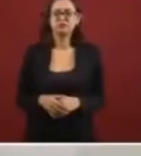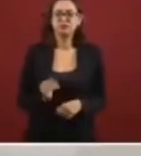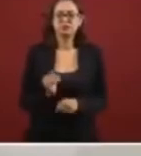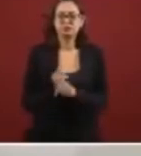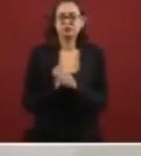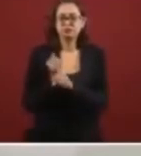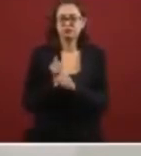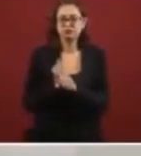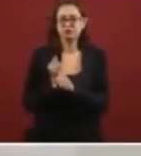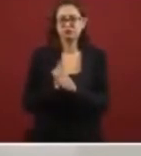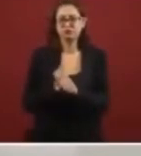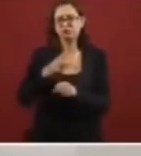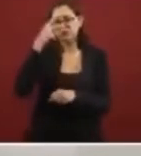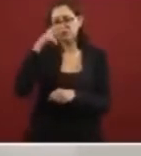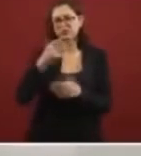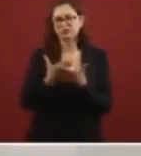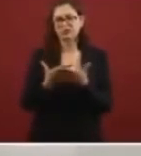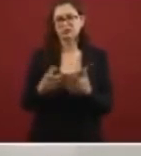complaint.